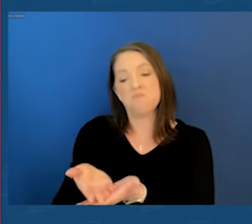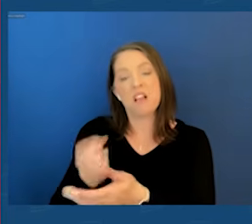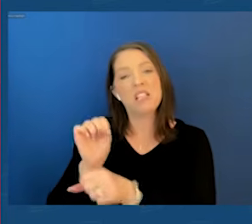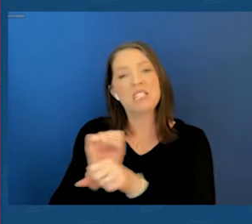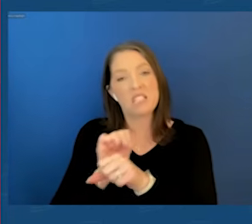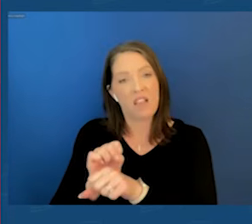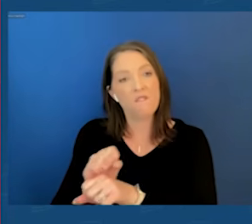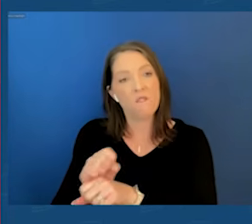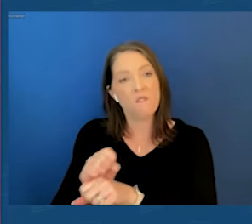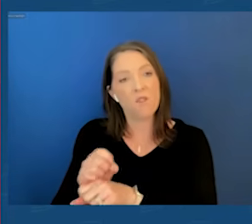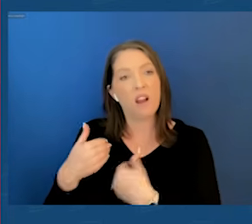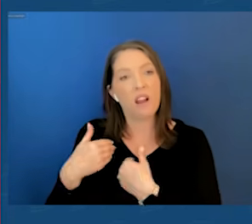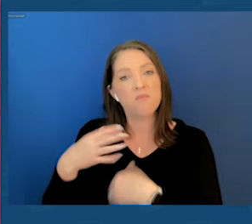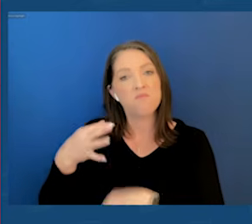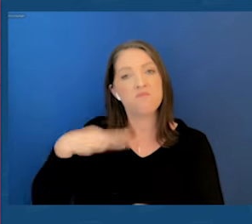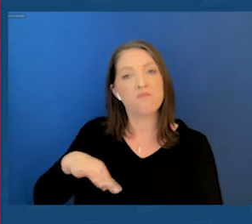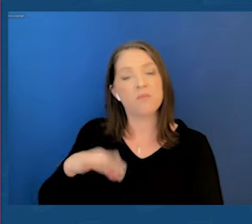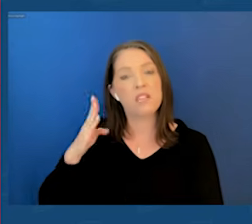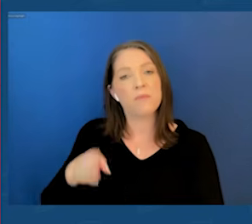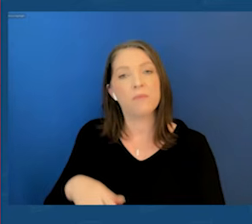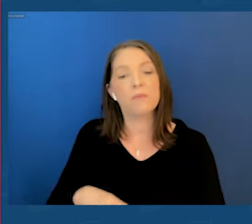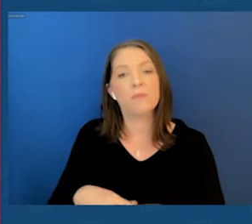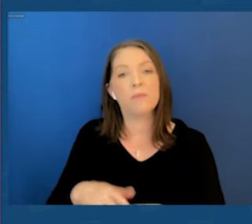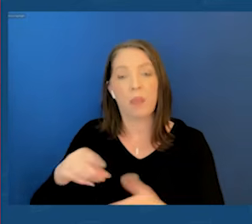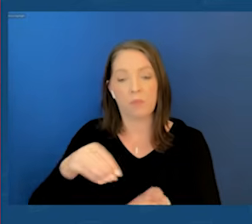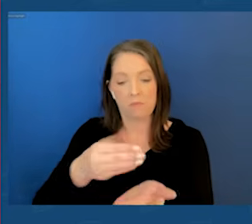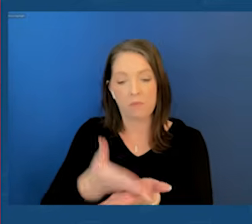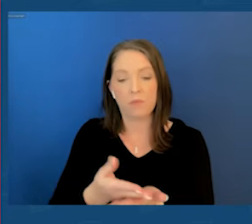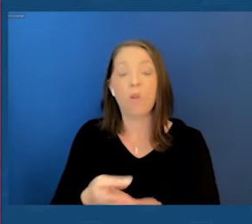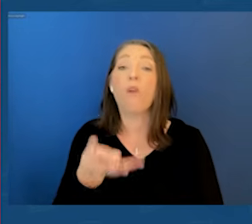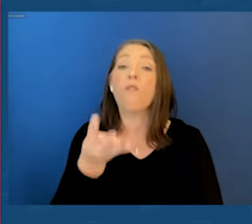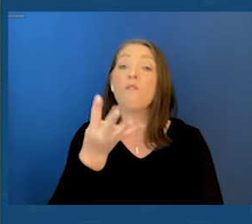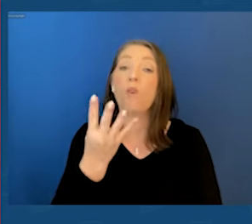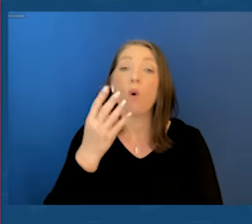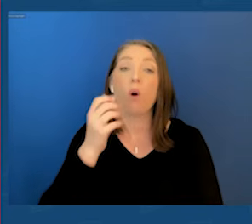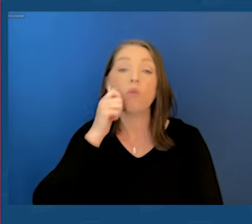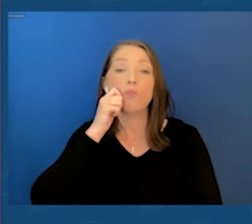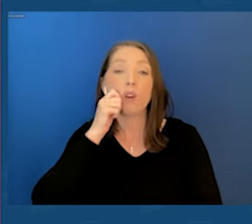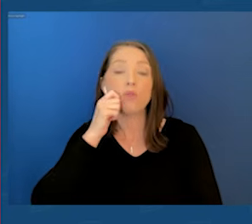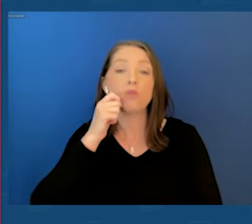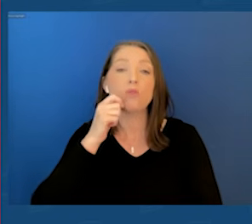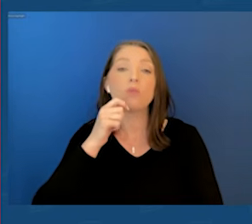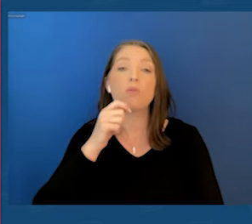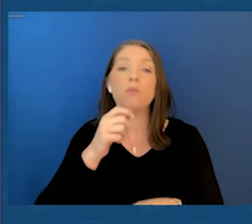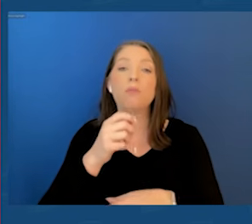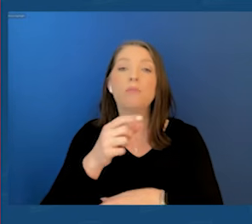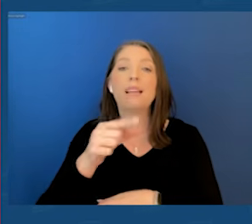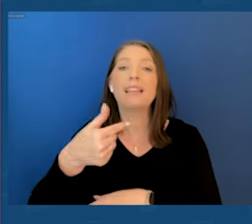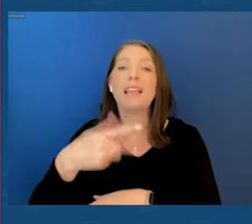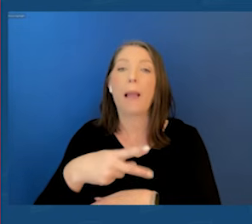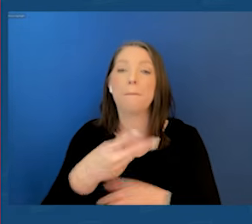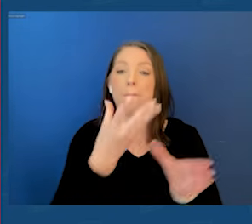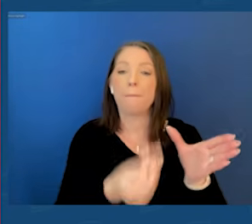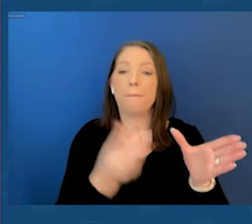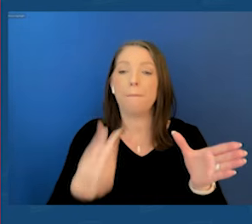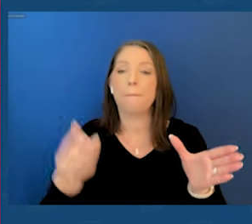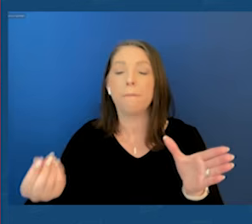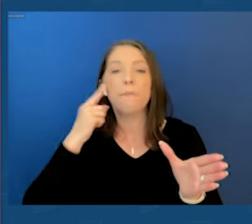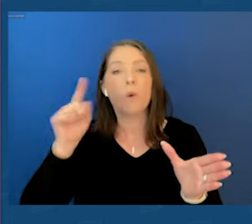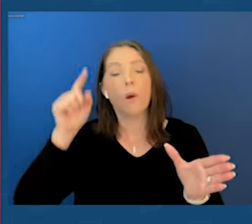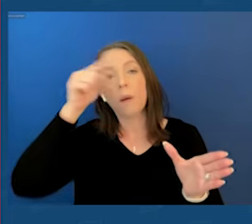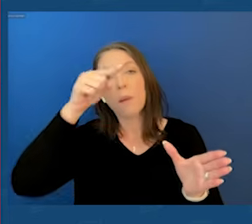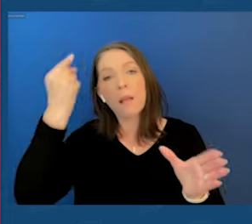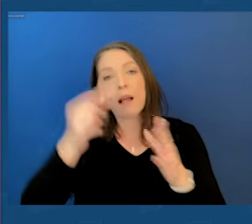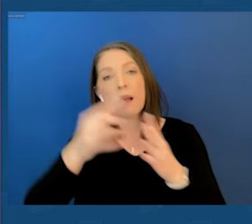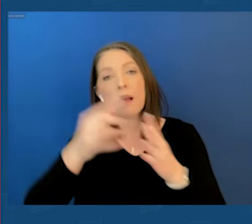if in 4 key racial gaps for Black New Yorkers and Americans, if we gave better